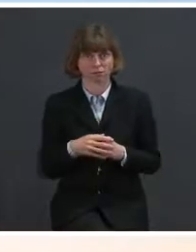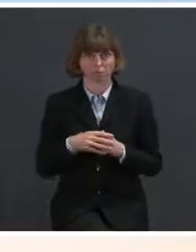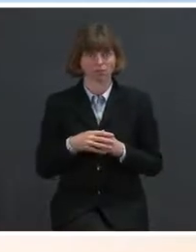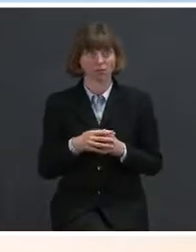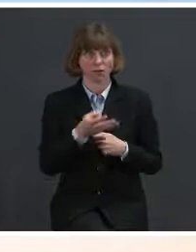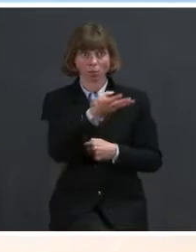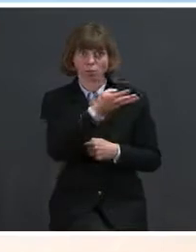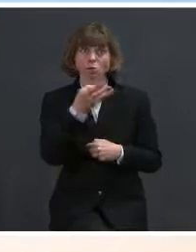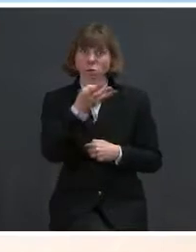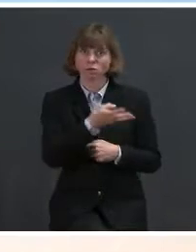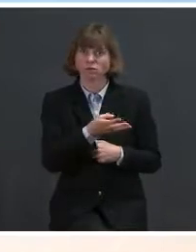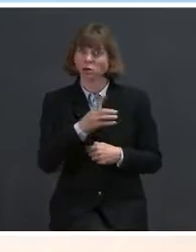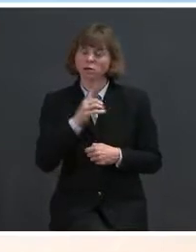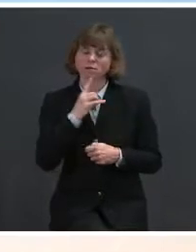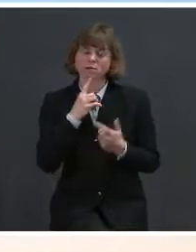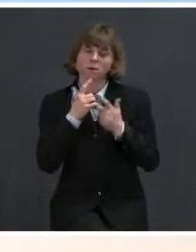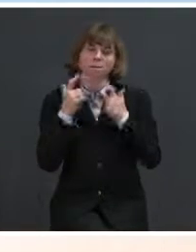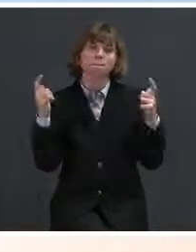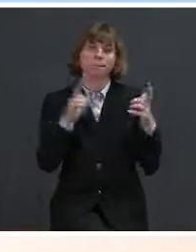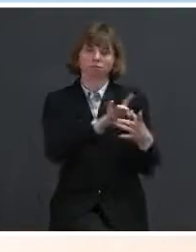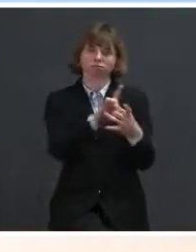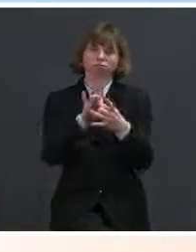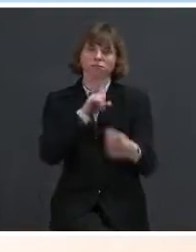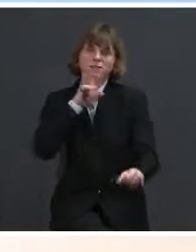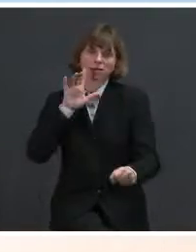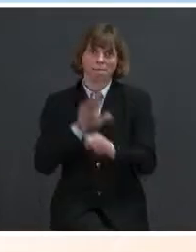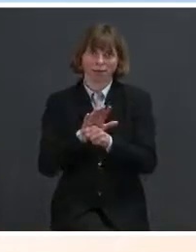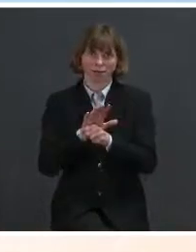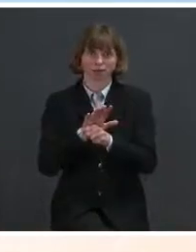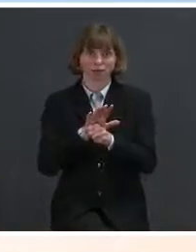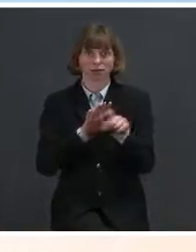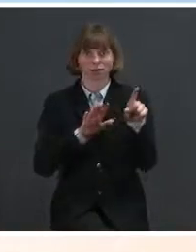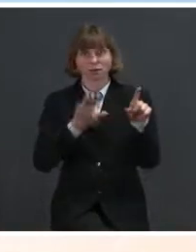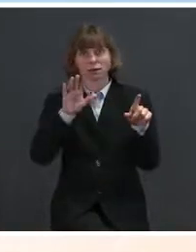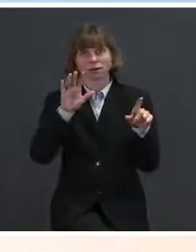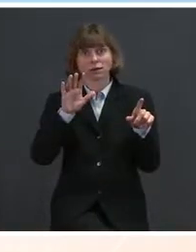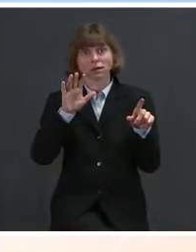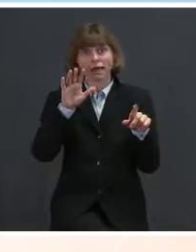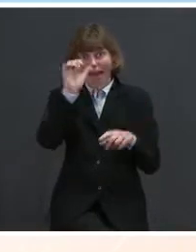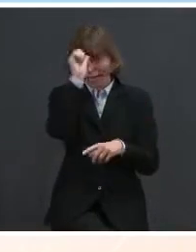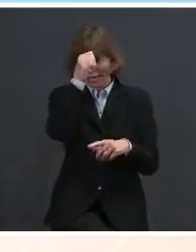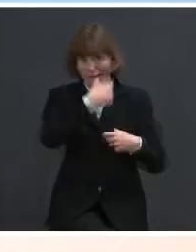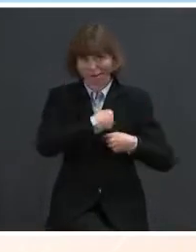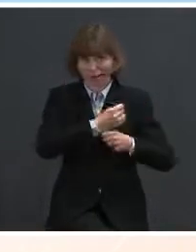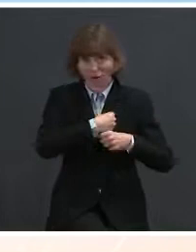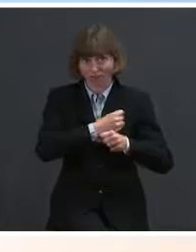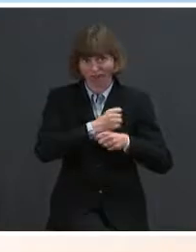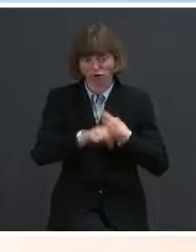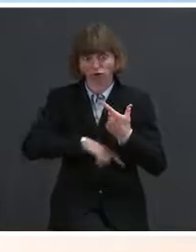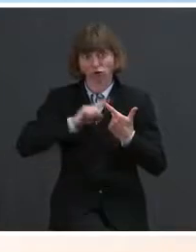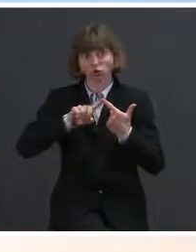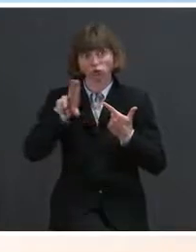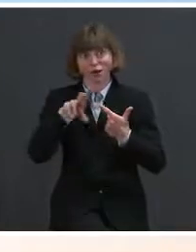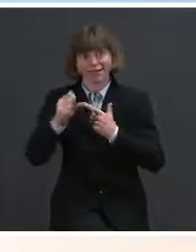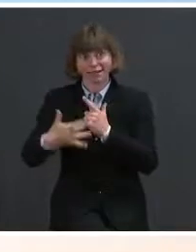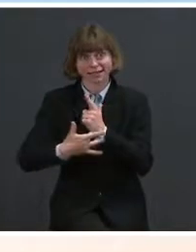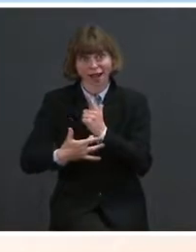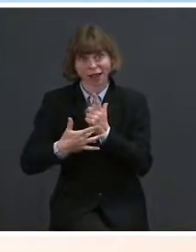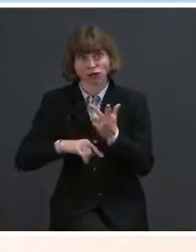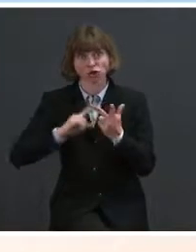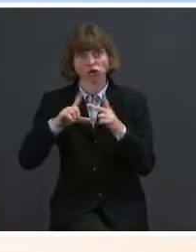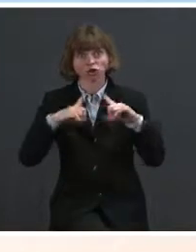massive joint commitment today. With Indian manufacturing, U.S. technology, Japanese and